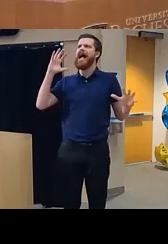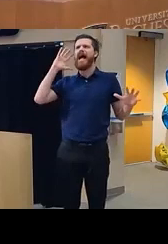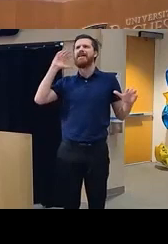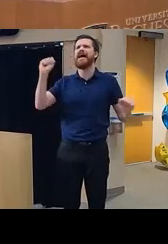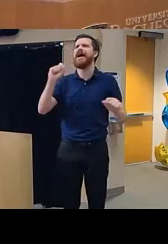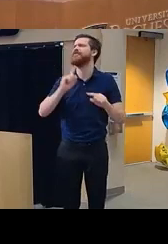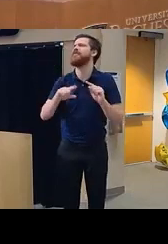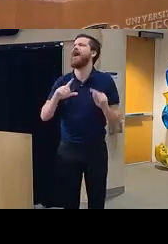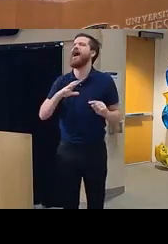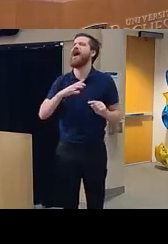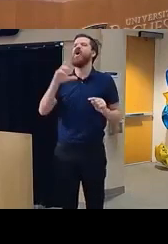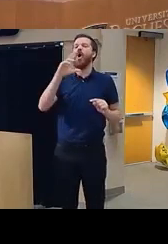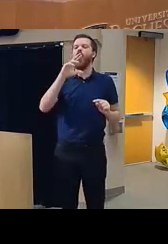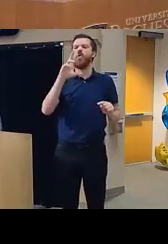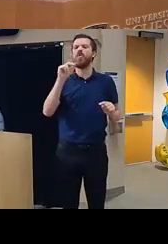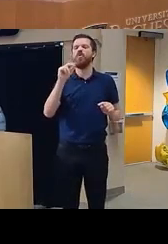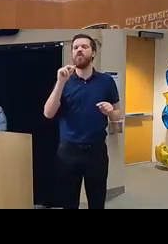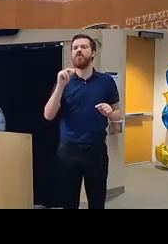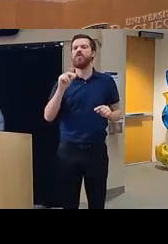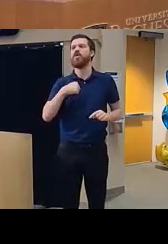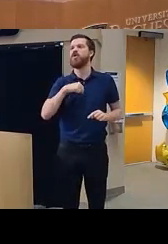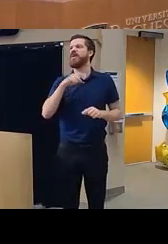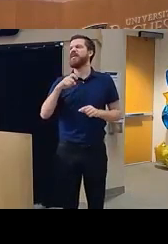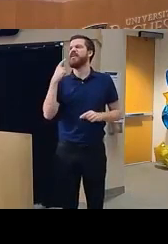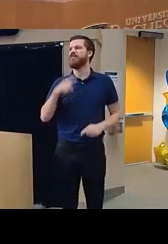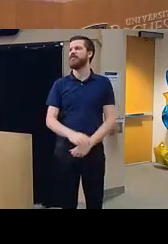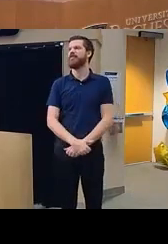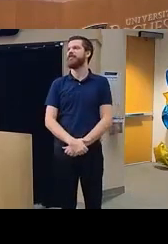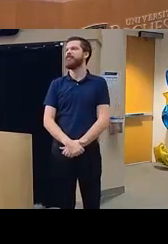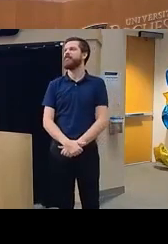I'm going to give it to you anyway. It's like,